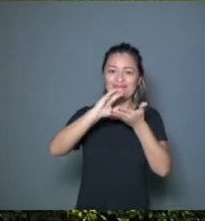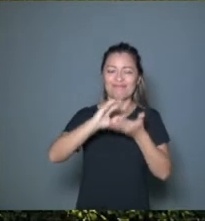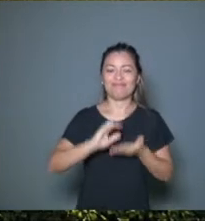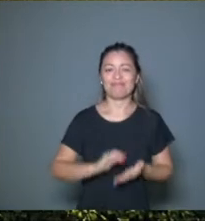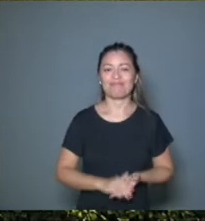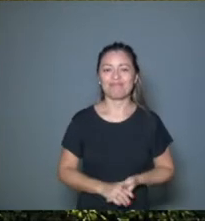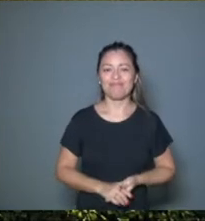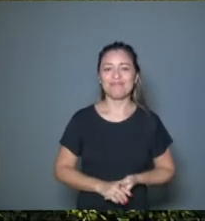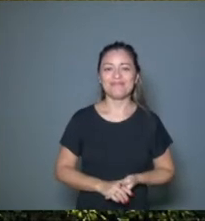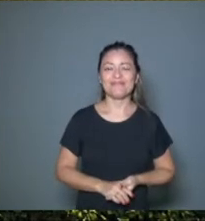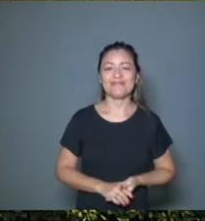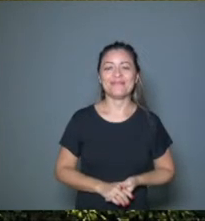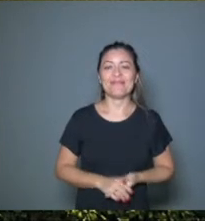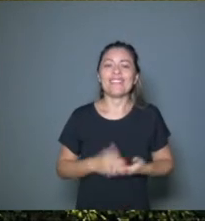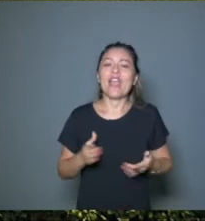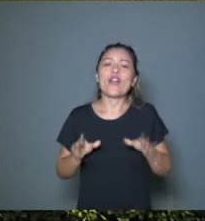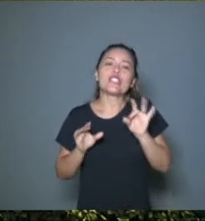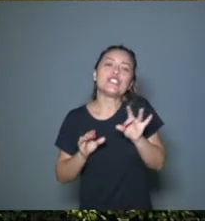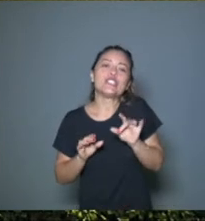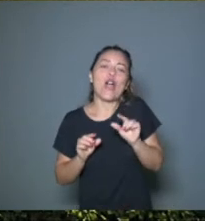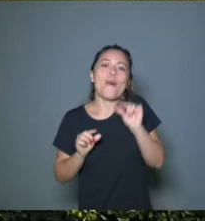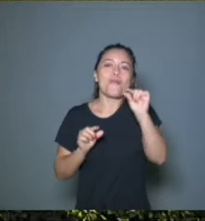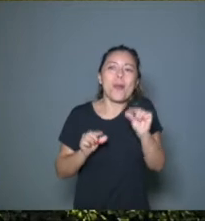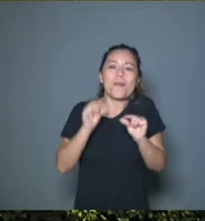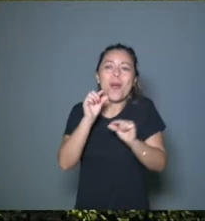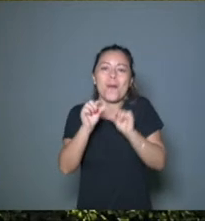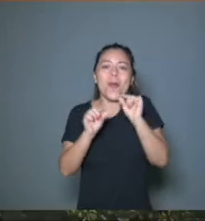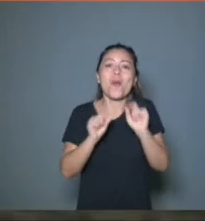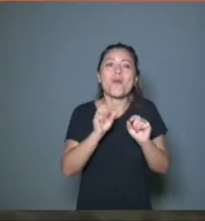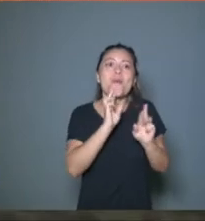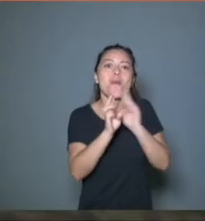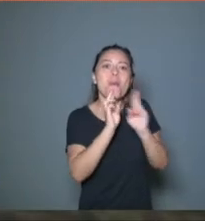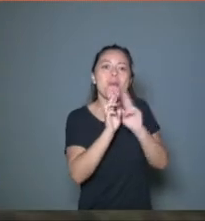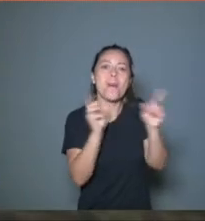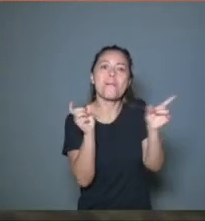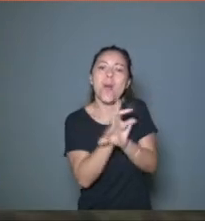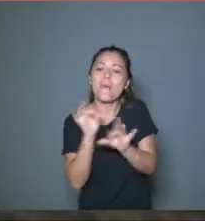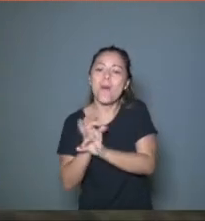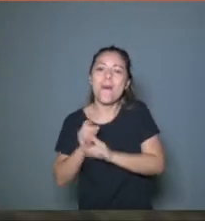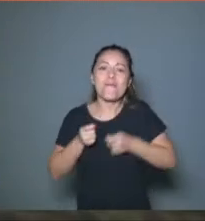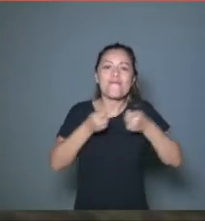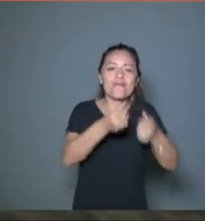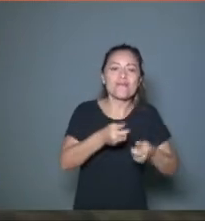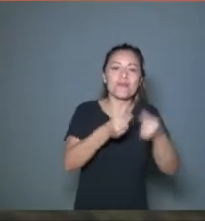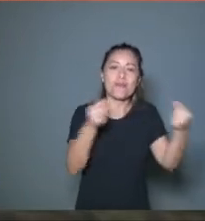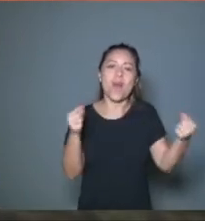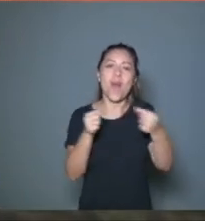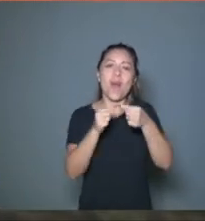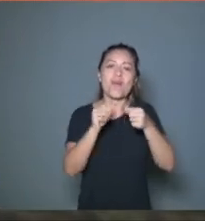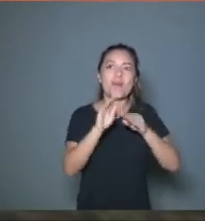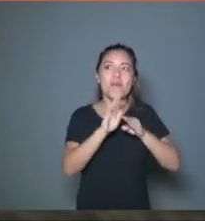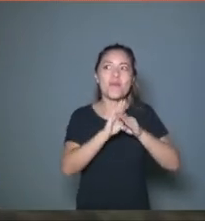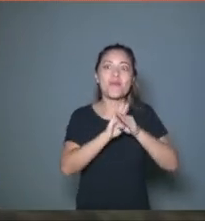resources. All right, that's a bit of our deliveries.